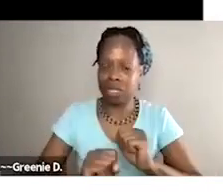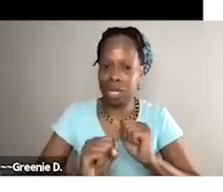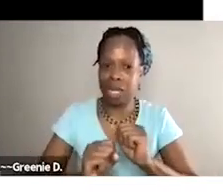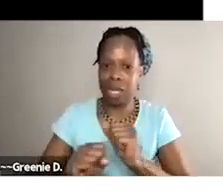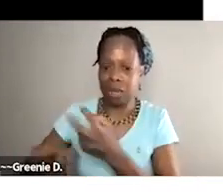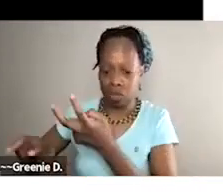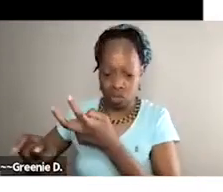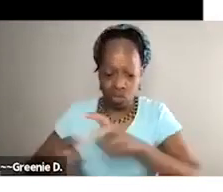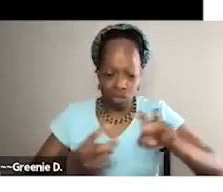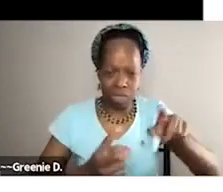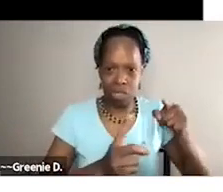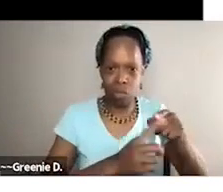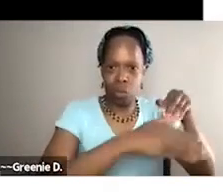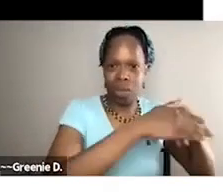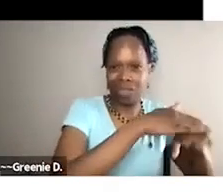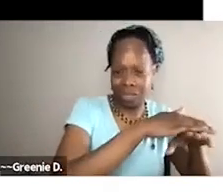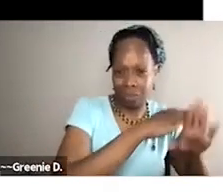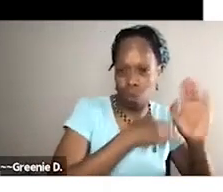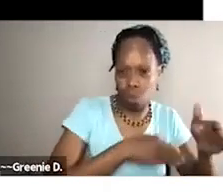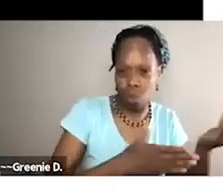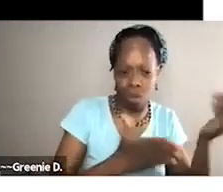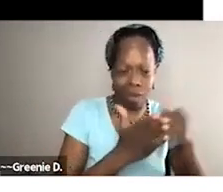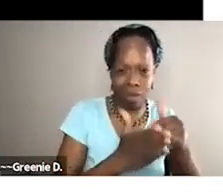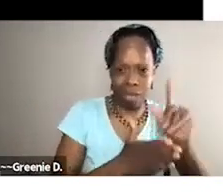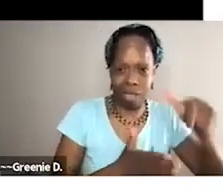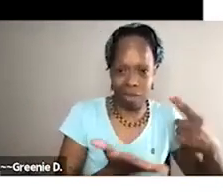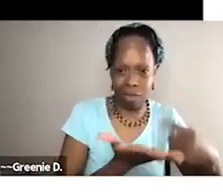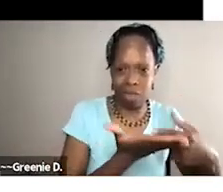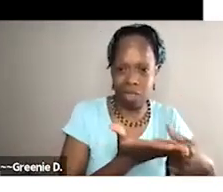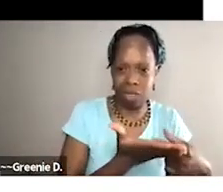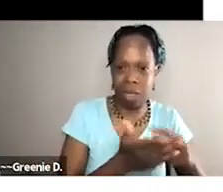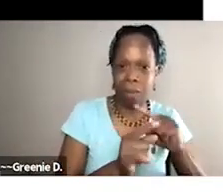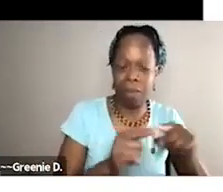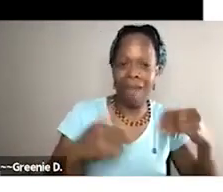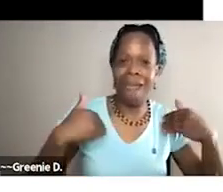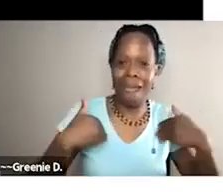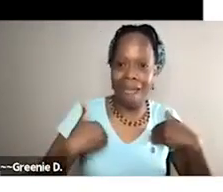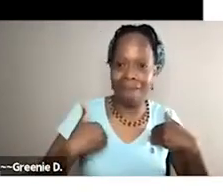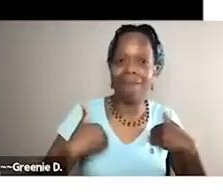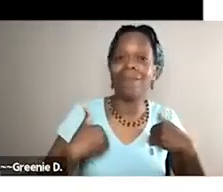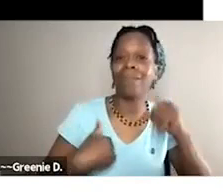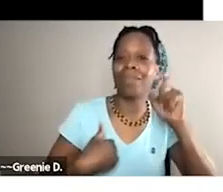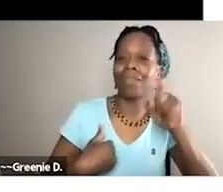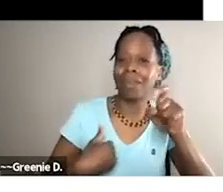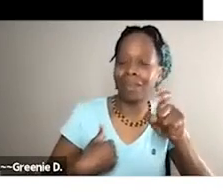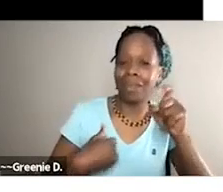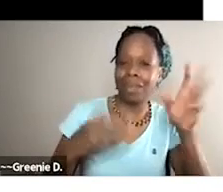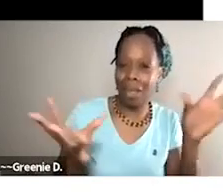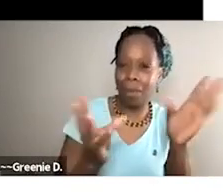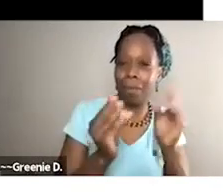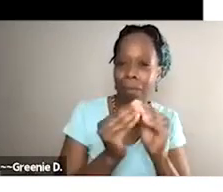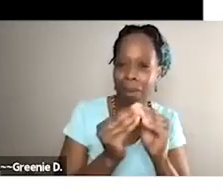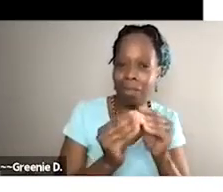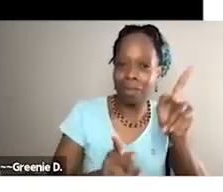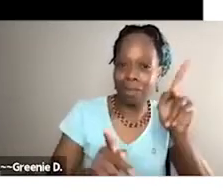touch on again later, is just having the need met so that places can be accessed by